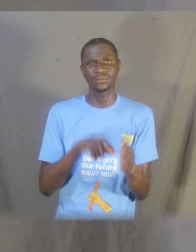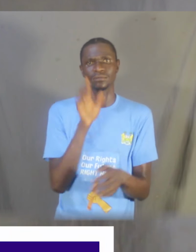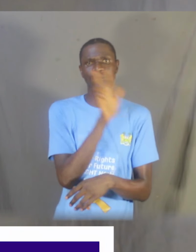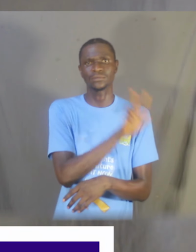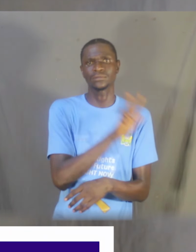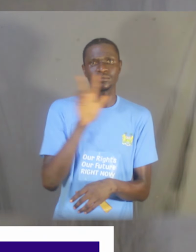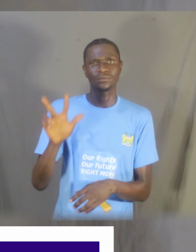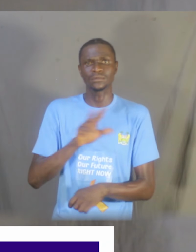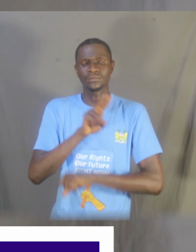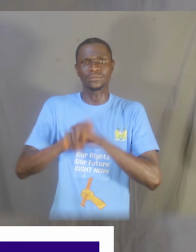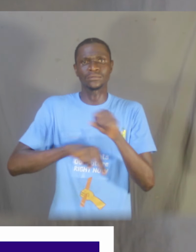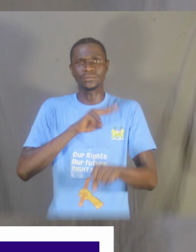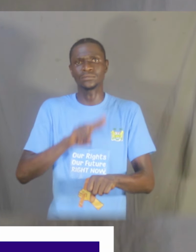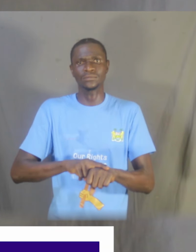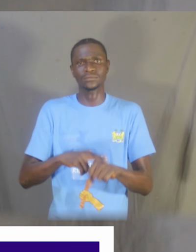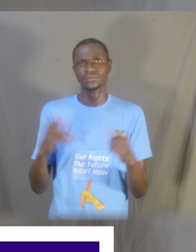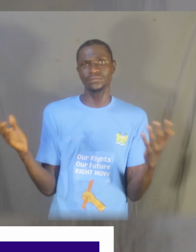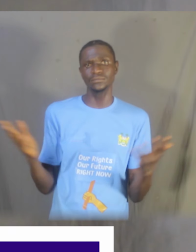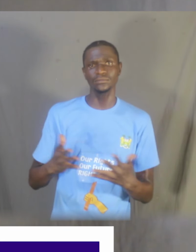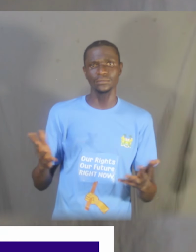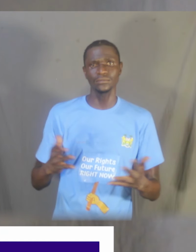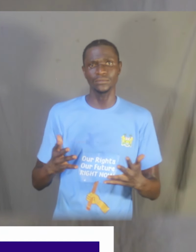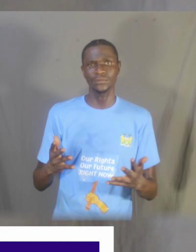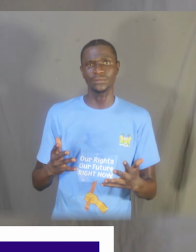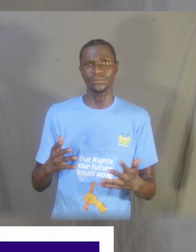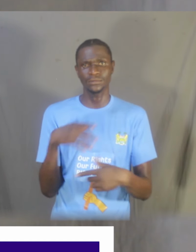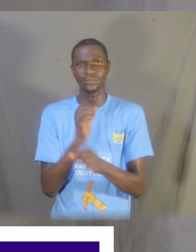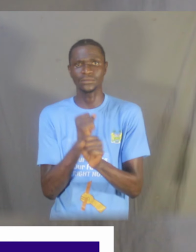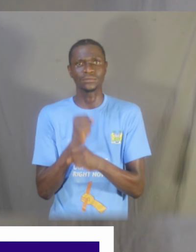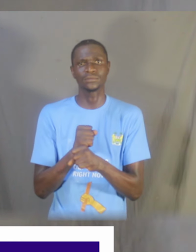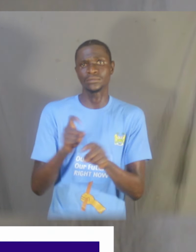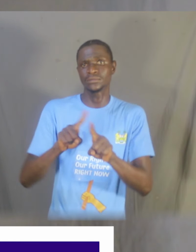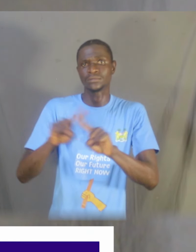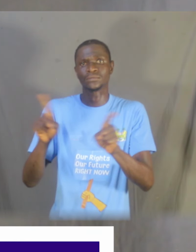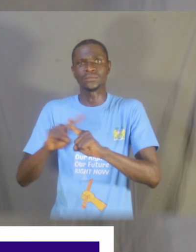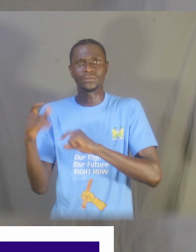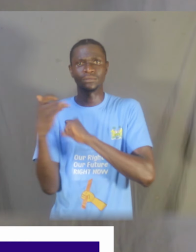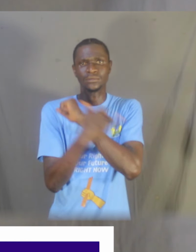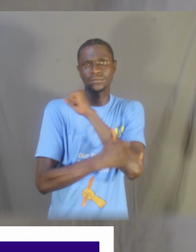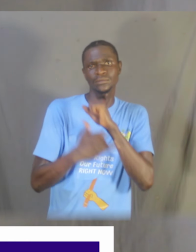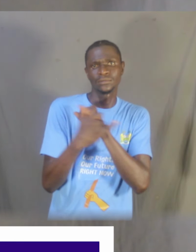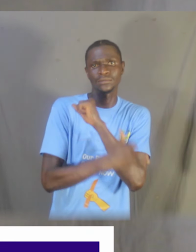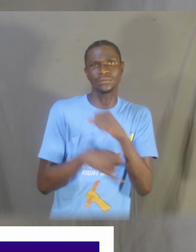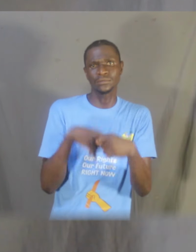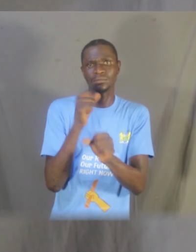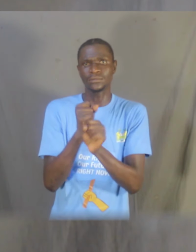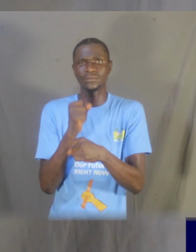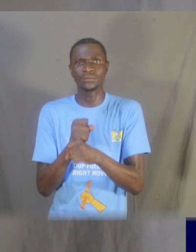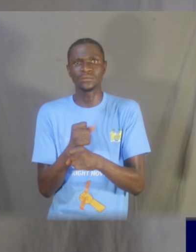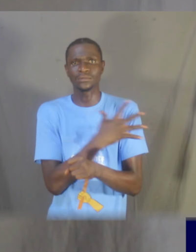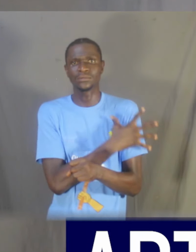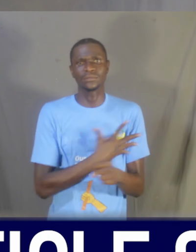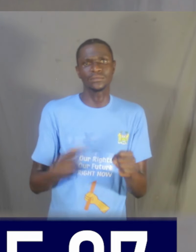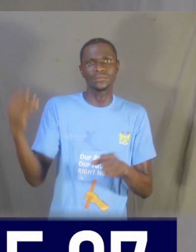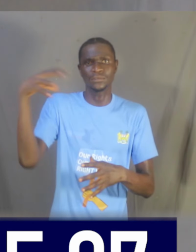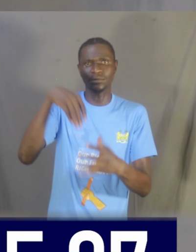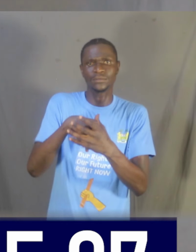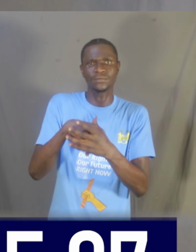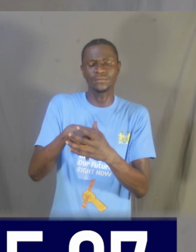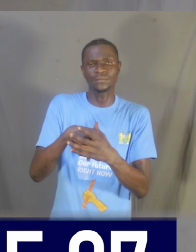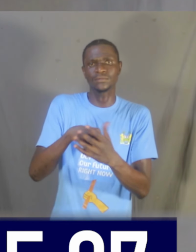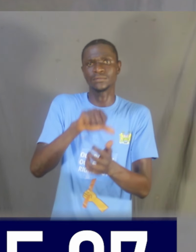reports. Outlines how committee reviews and make recommendations based on submitted reports. Article